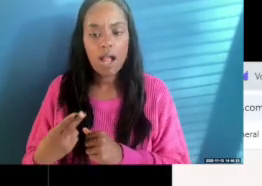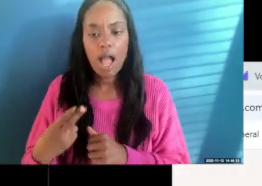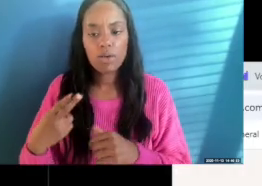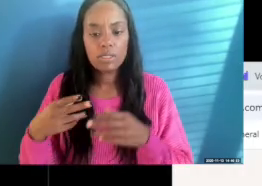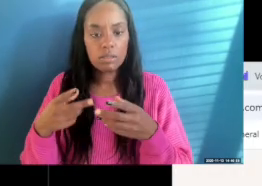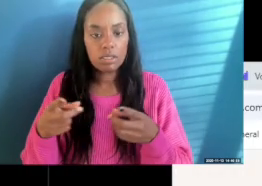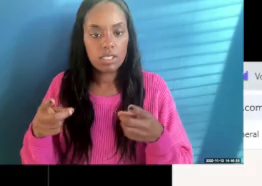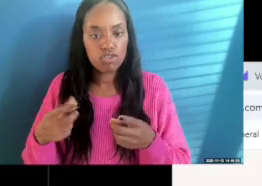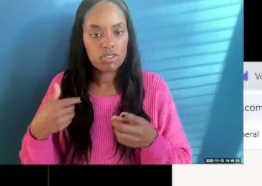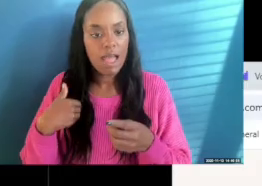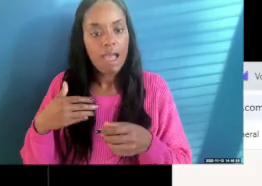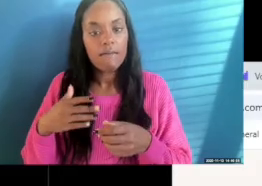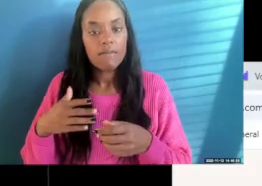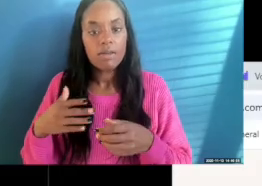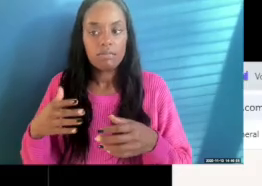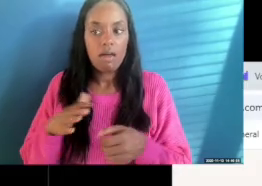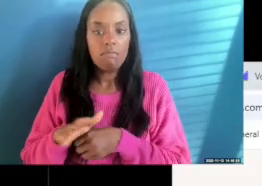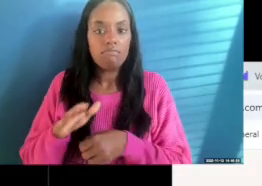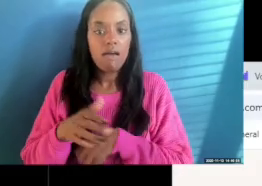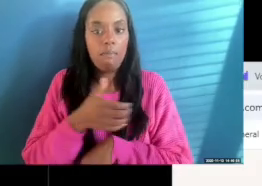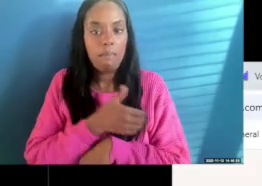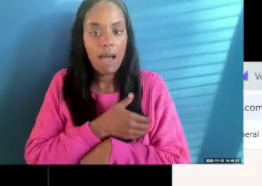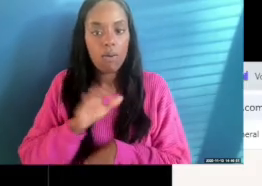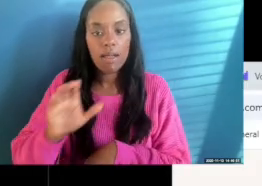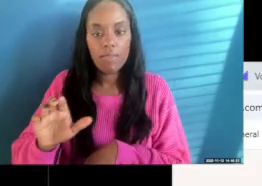with easy availability of